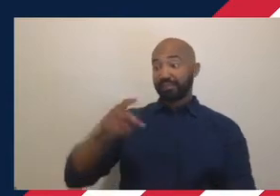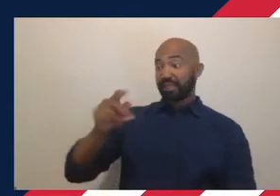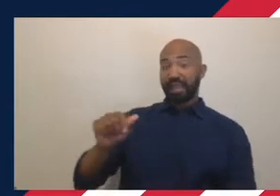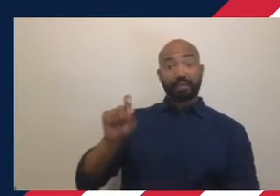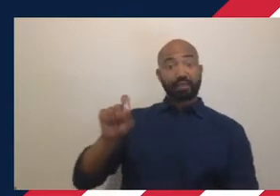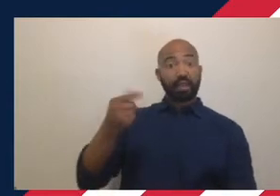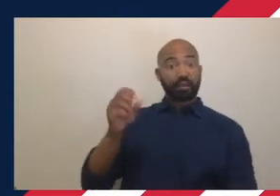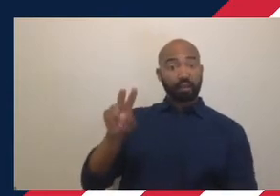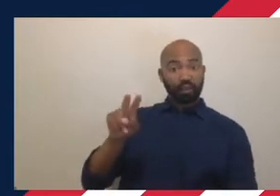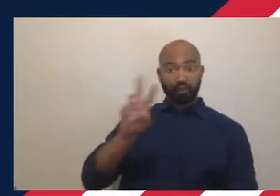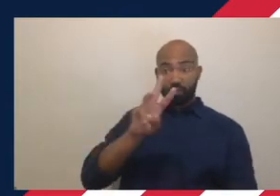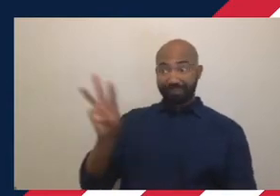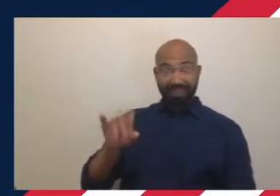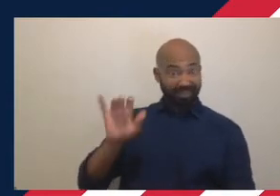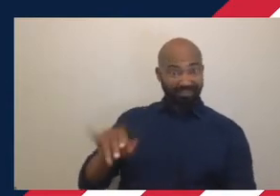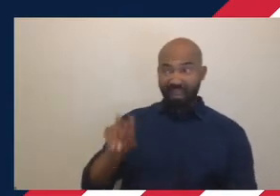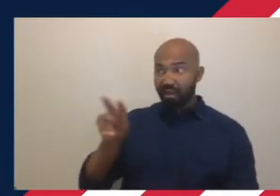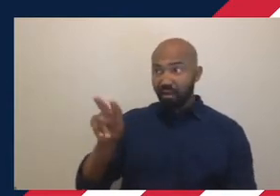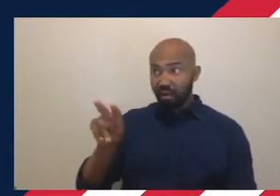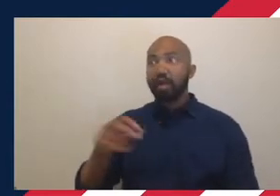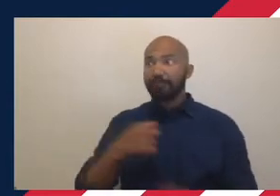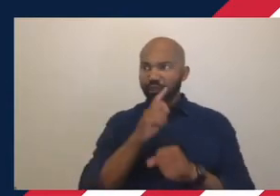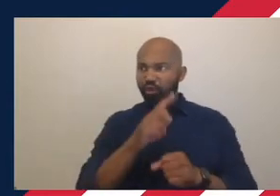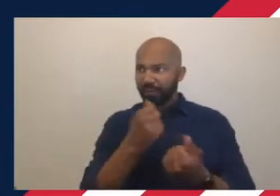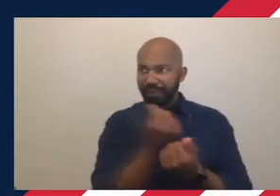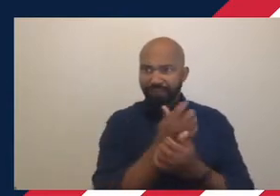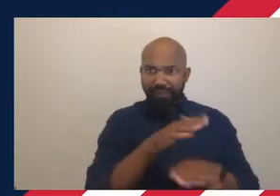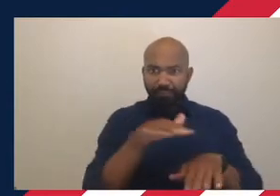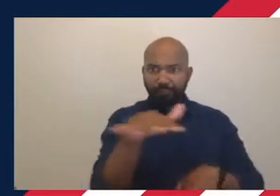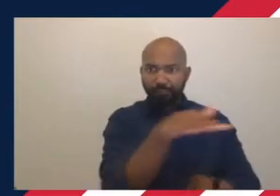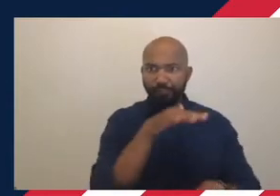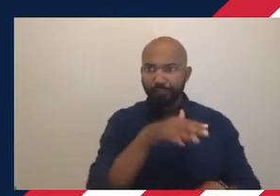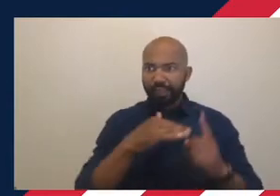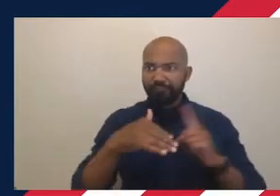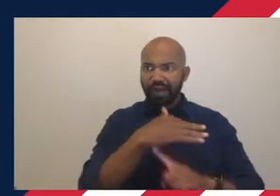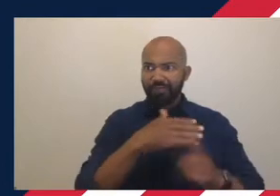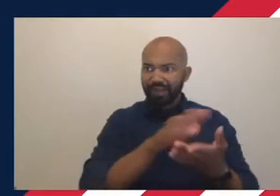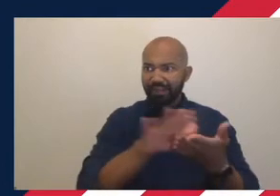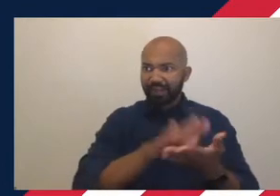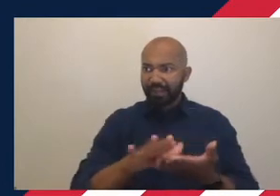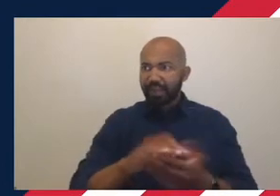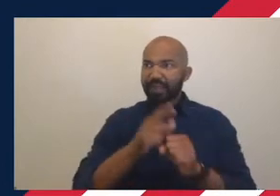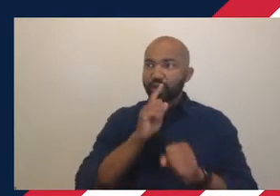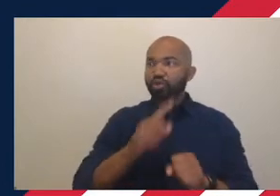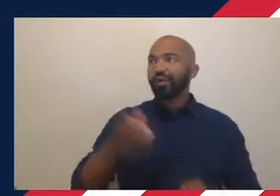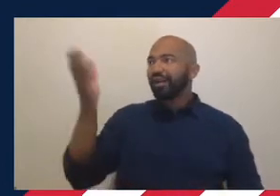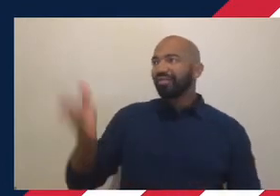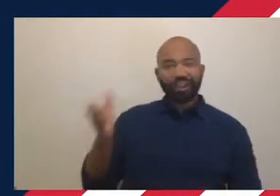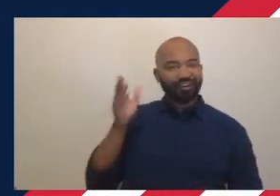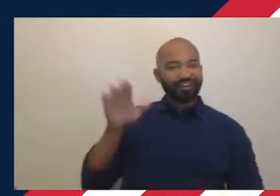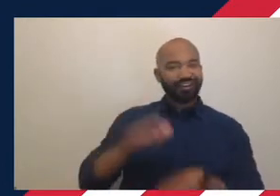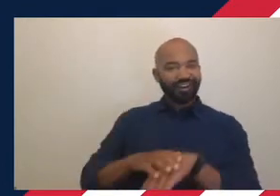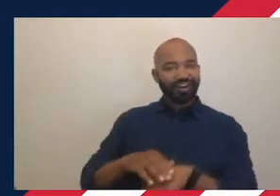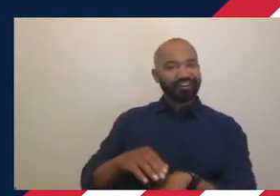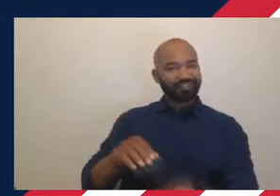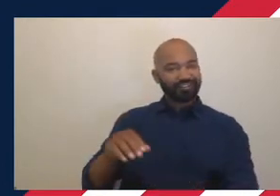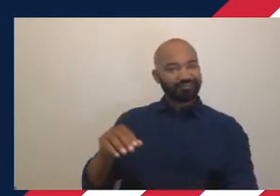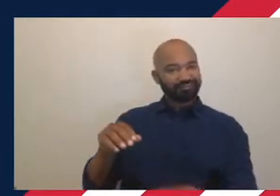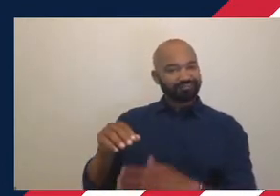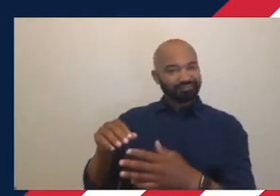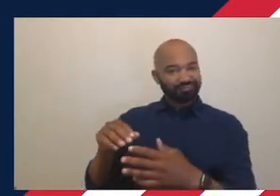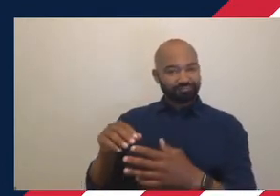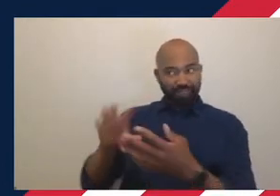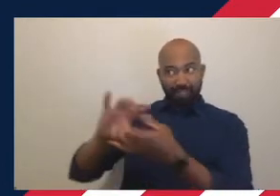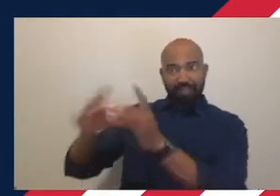sure that what we're using to disinfect every single night is on that link. Our swings, our chain links, everything is